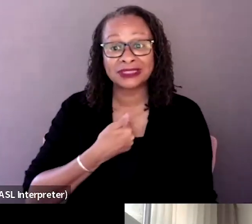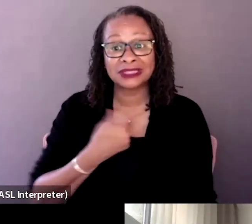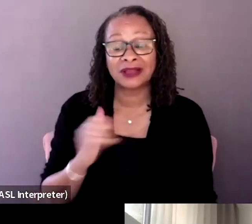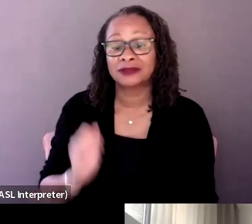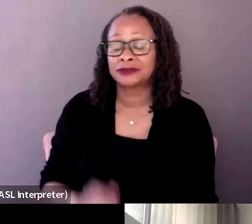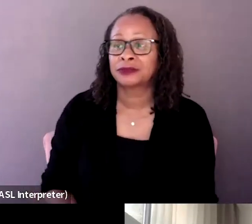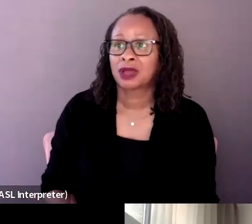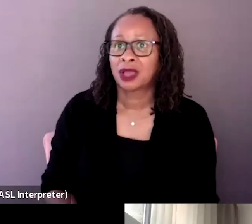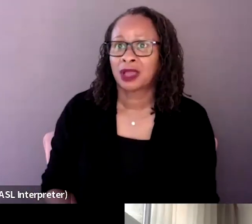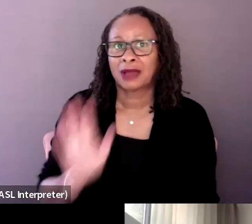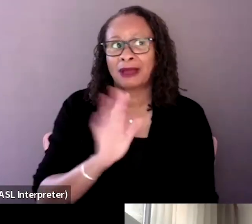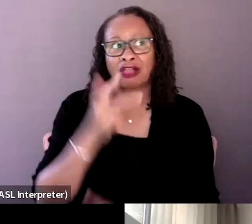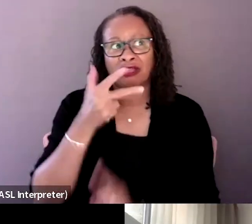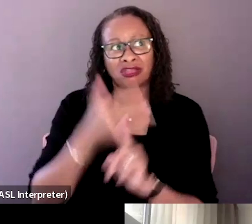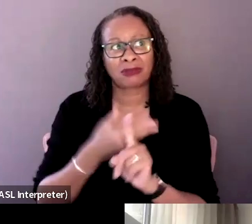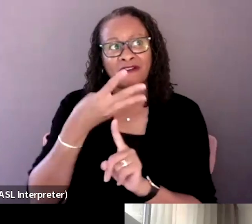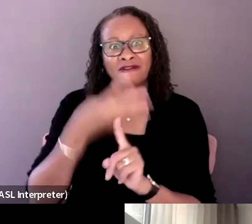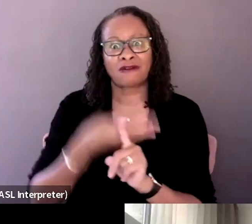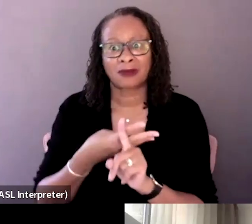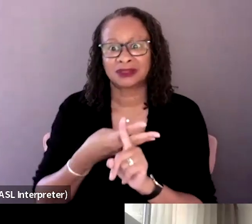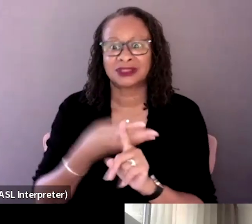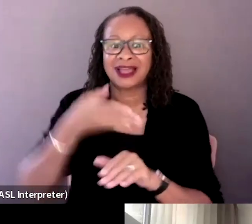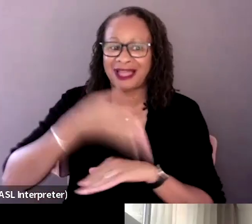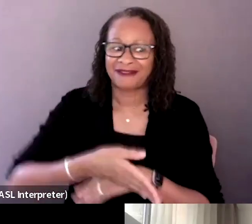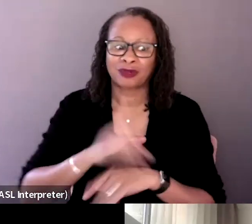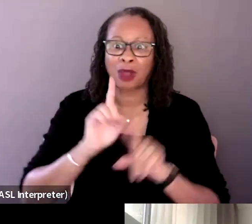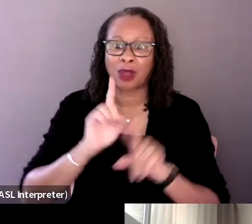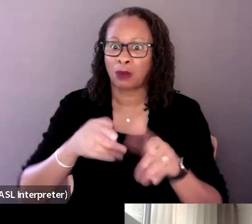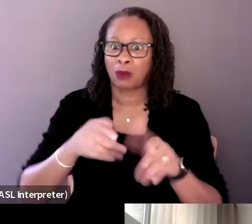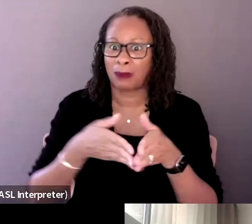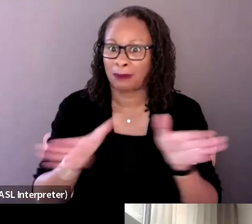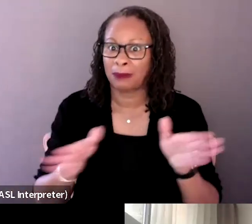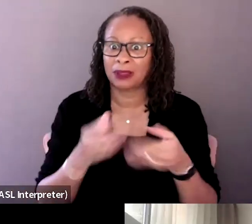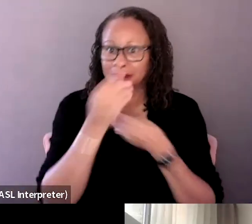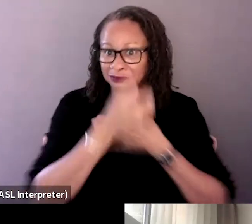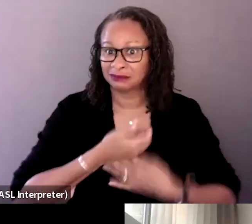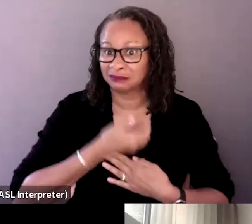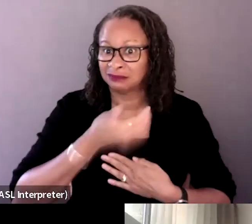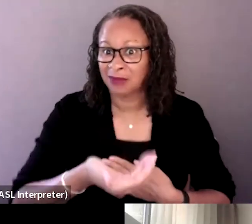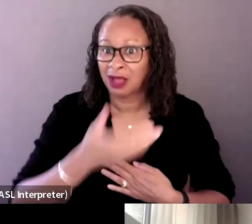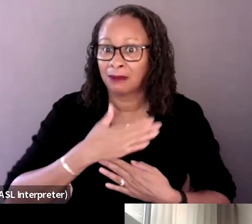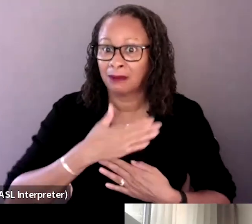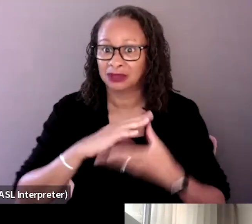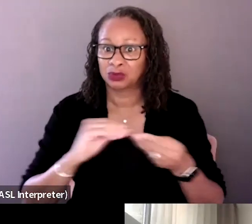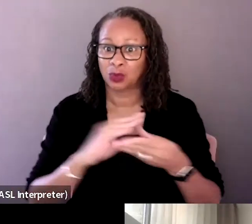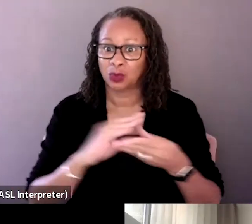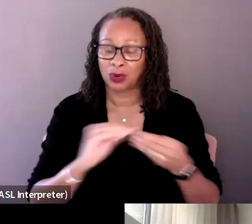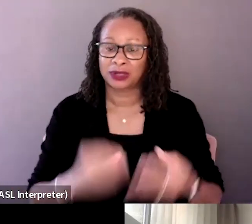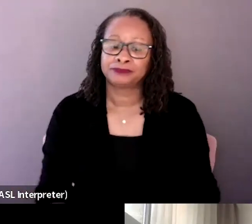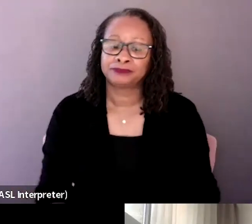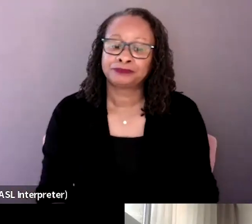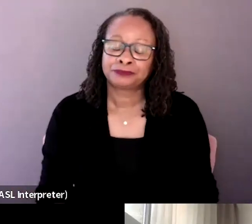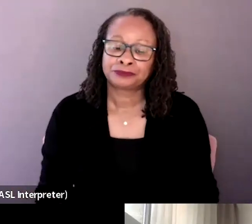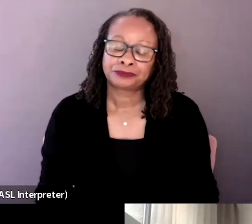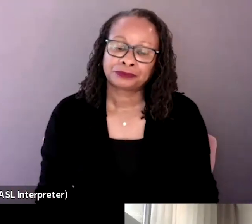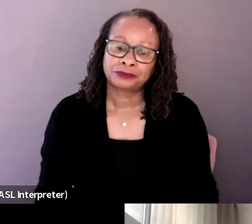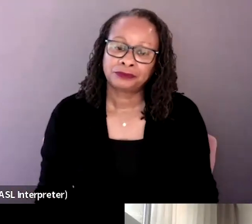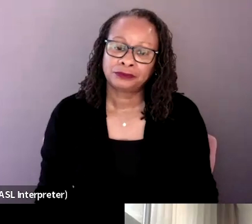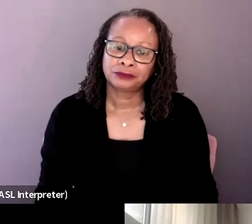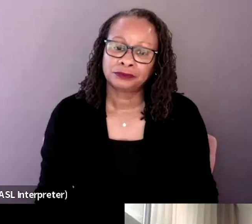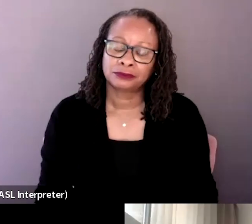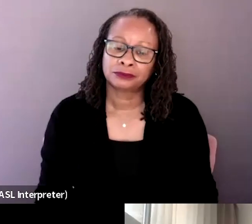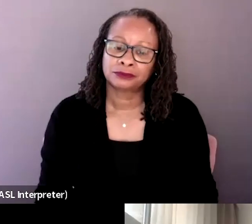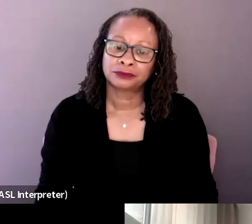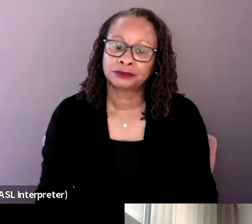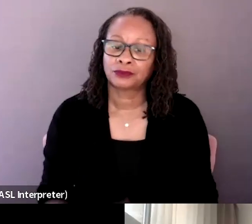like 3, 4 months after I went public. I did that because, well, one of the